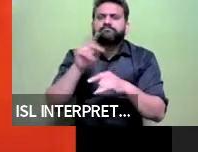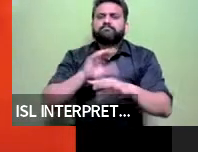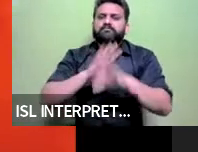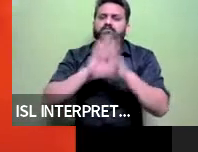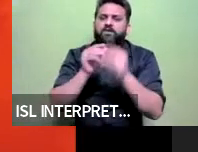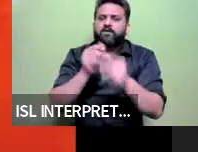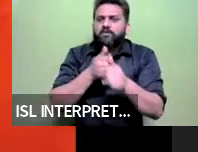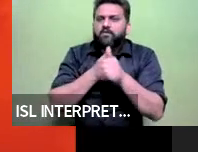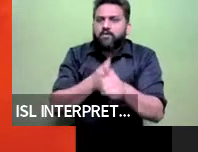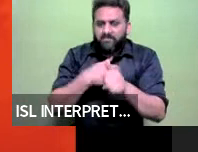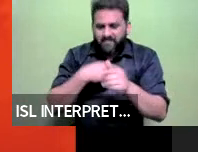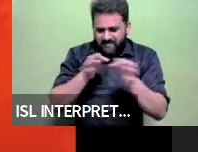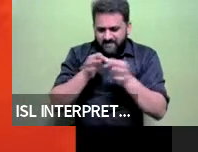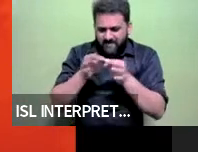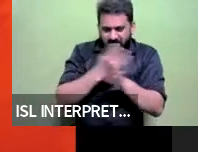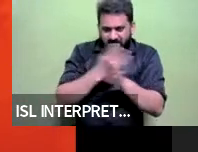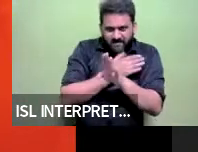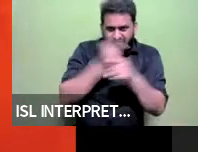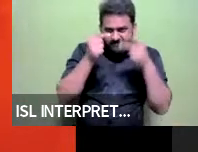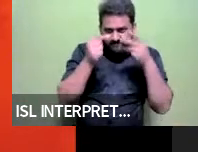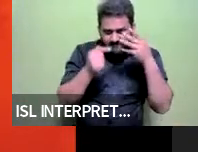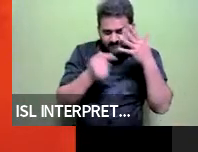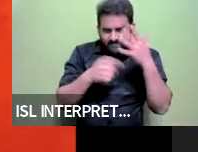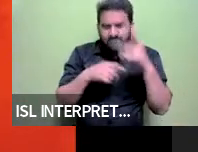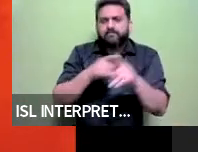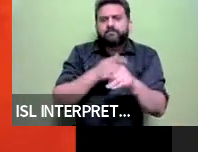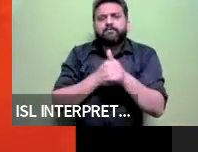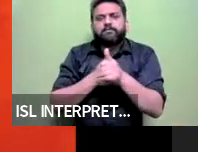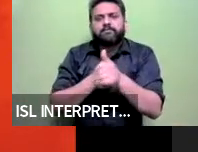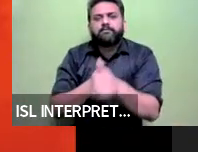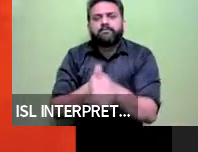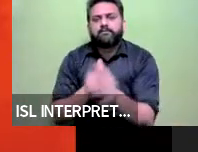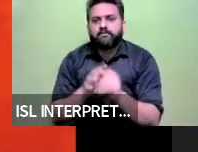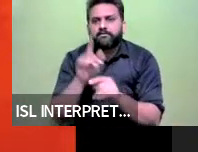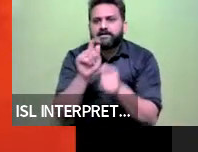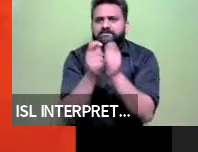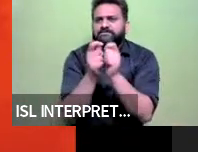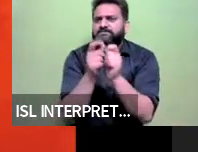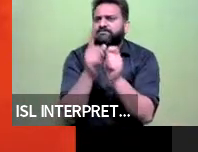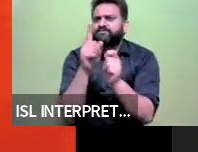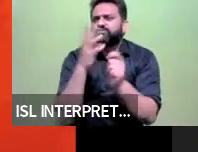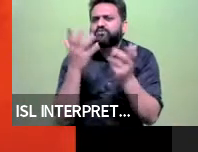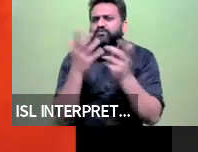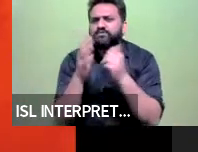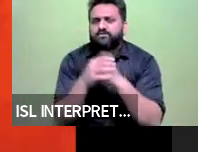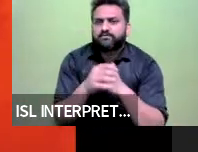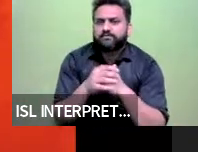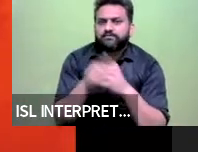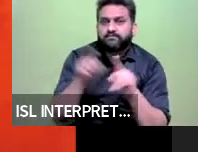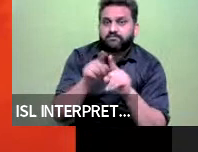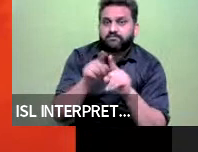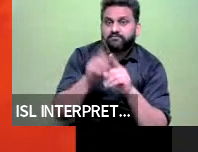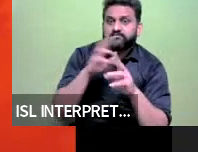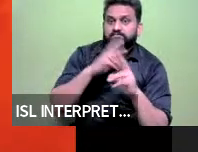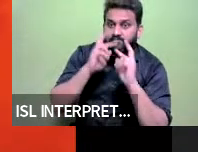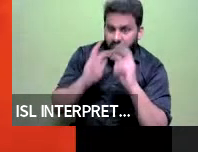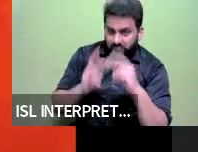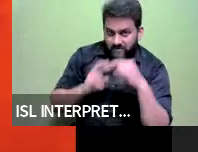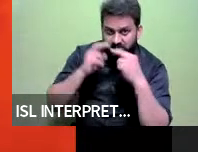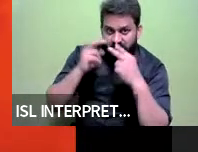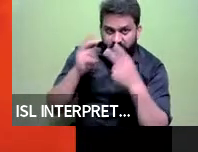the way I have explained to you, with one change. One change is that the job of a respondent is to